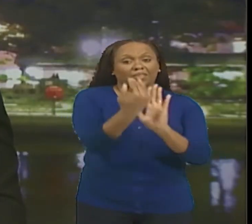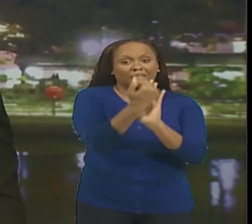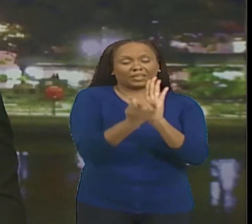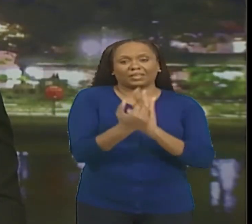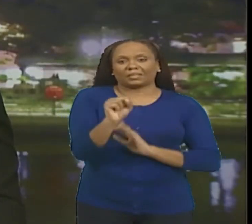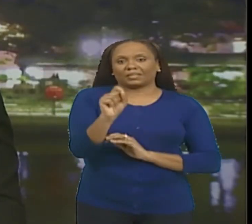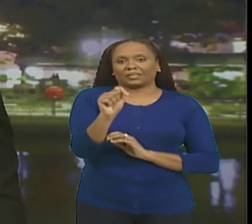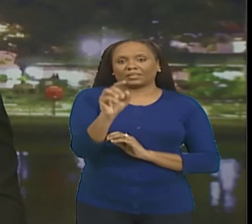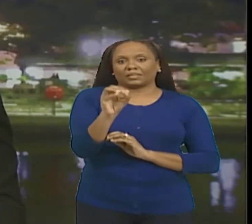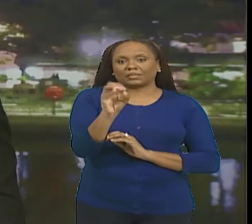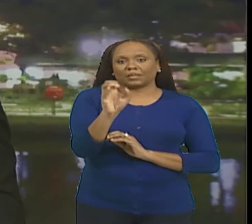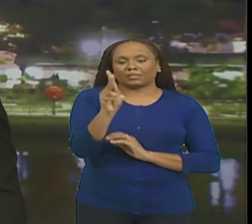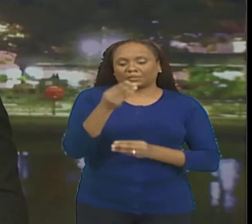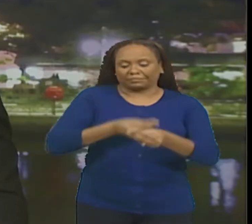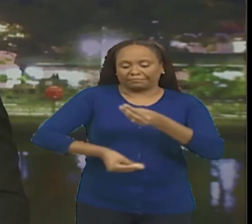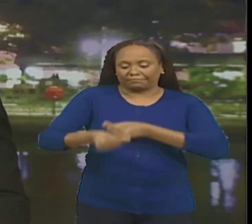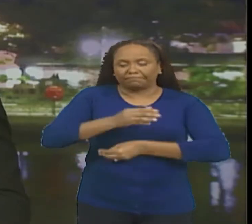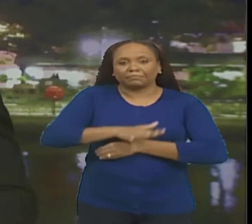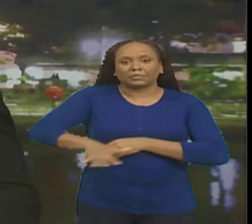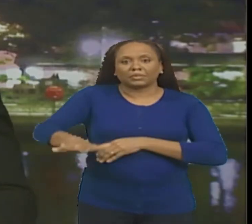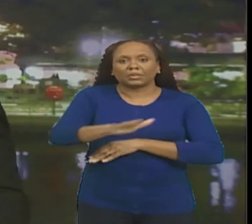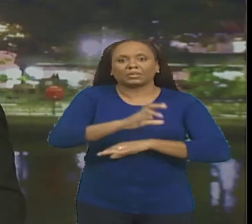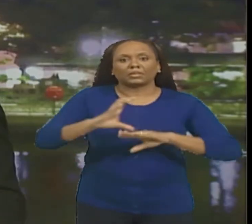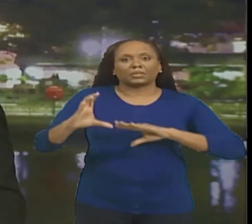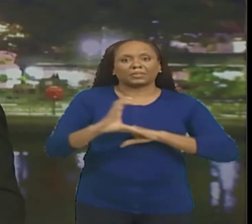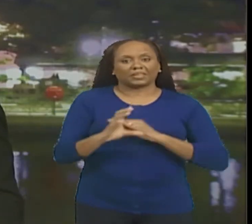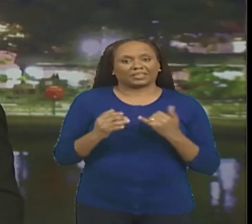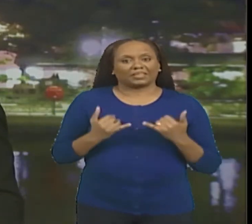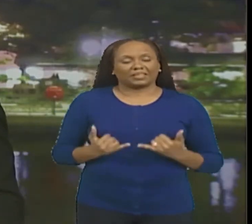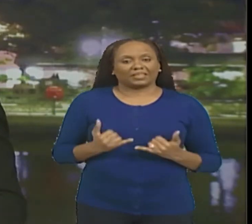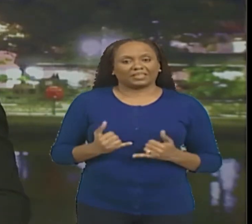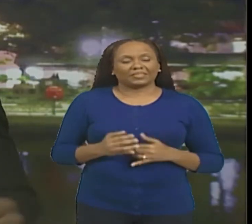to take a look at how stocks traded on selected exchanges across the region.